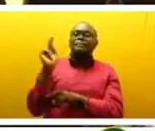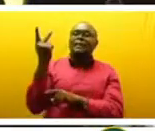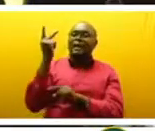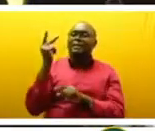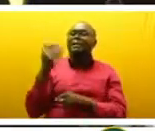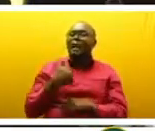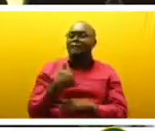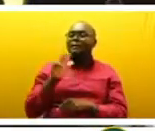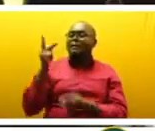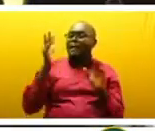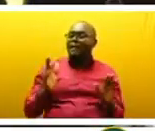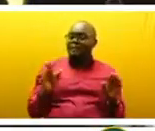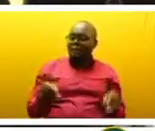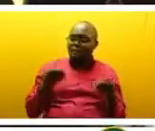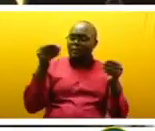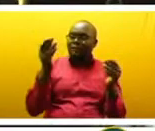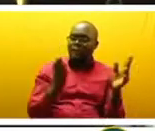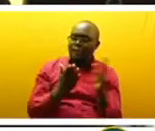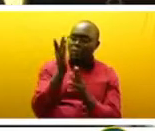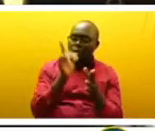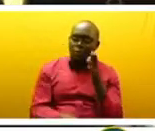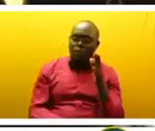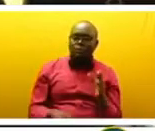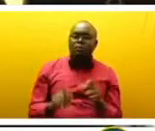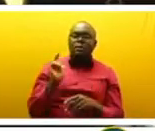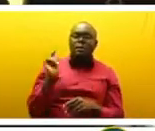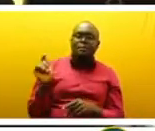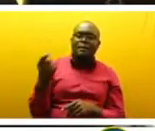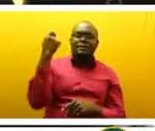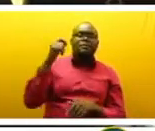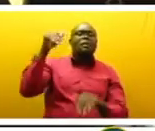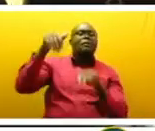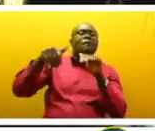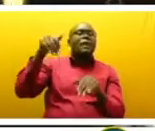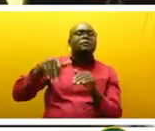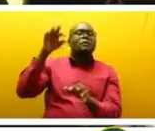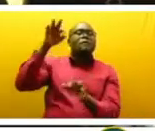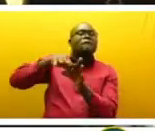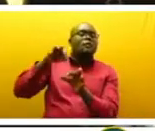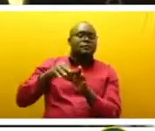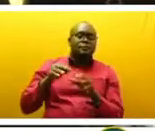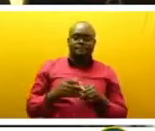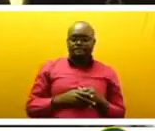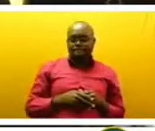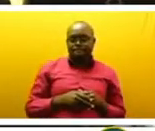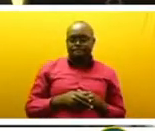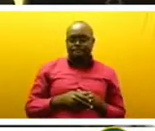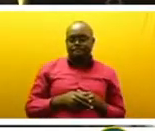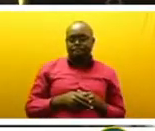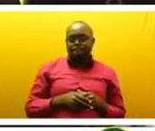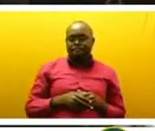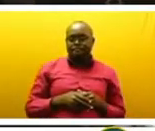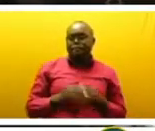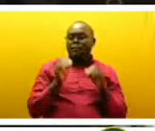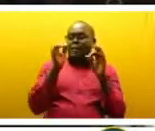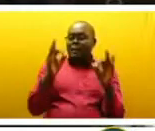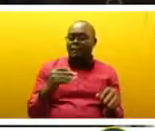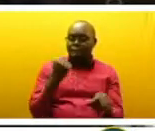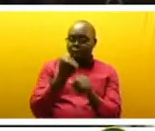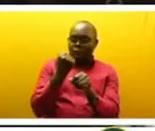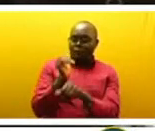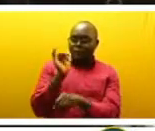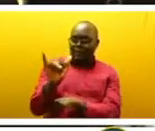have been given with respect to the presidential vote in a presidential election. And if you do